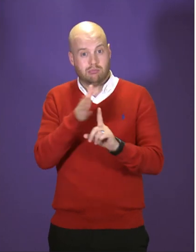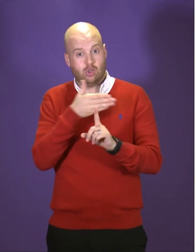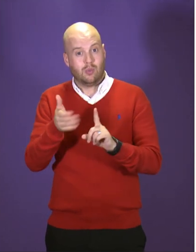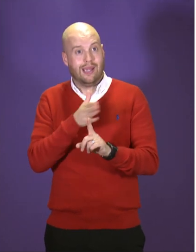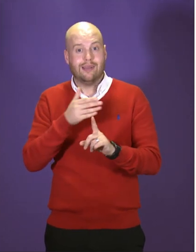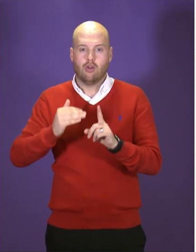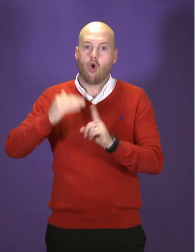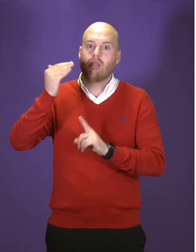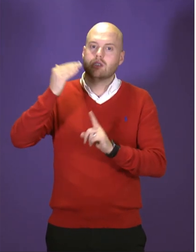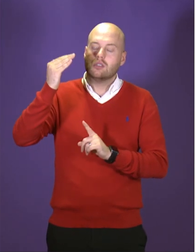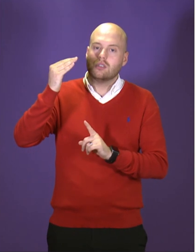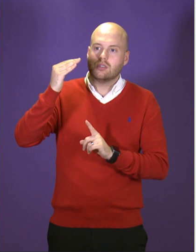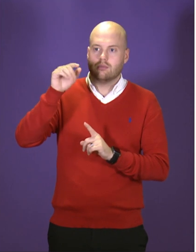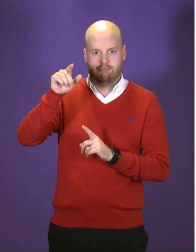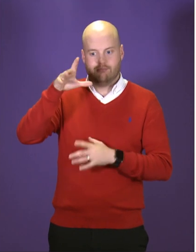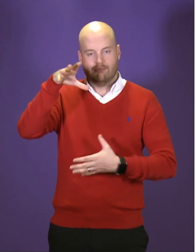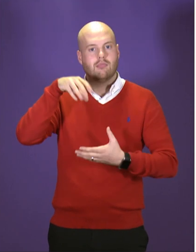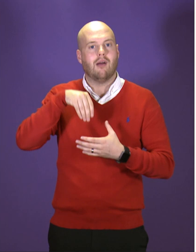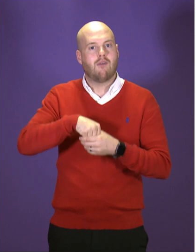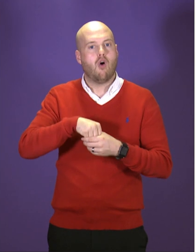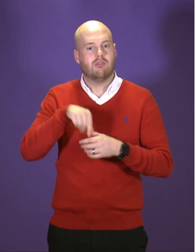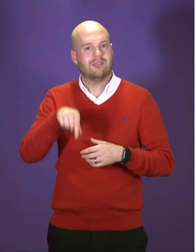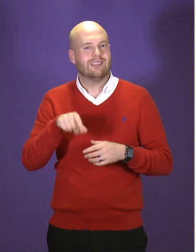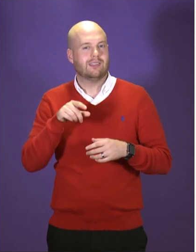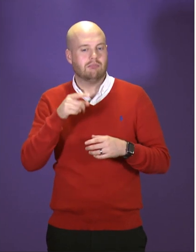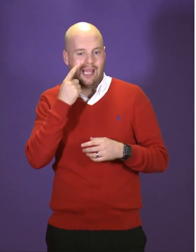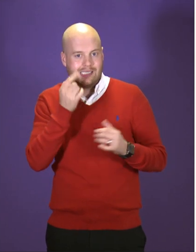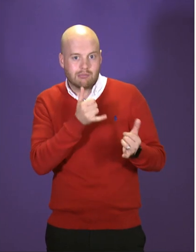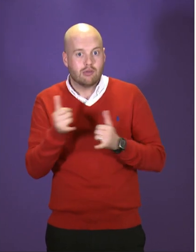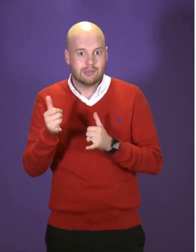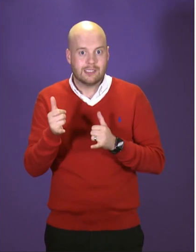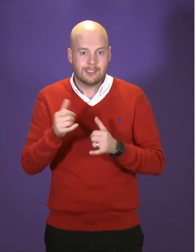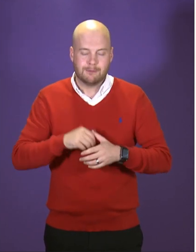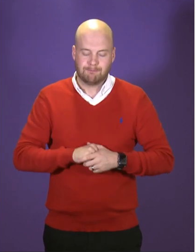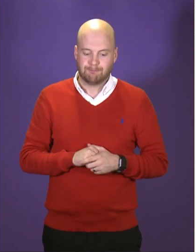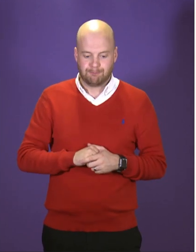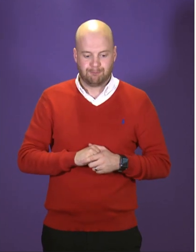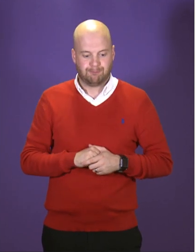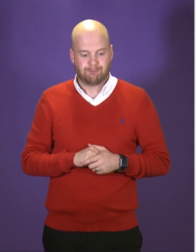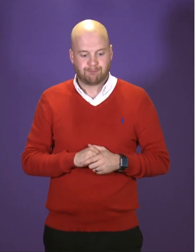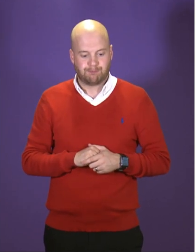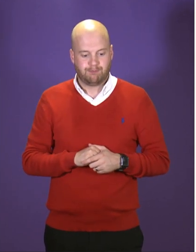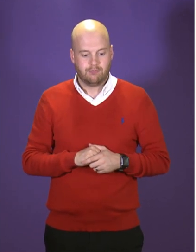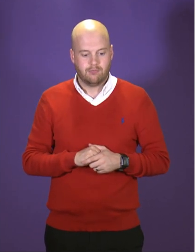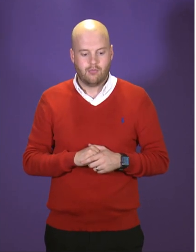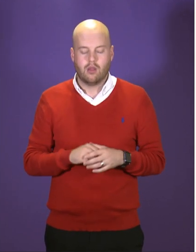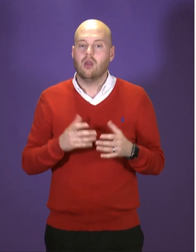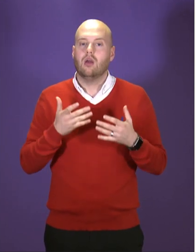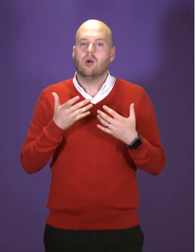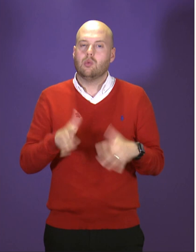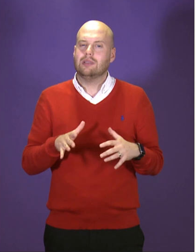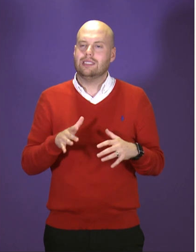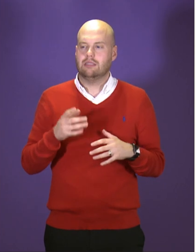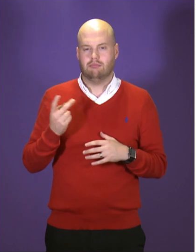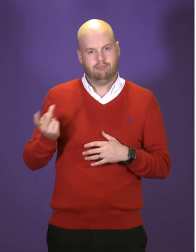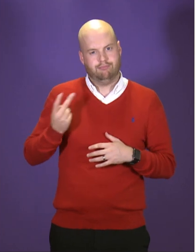art experiment long before Marina held court at MoMA in New York. We agreed, Alex and I, that we